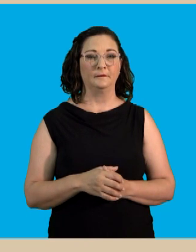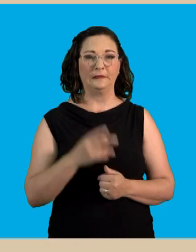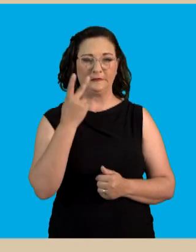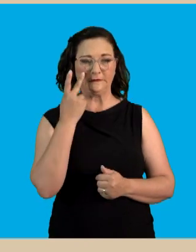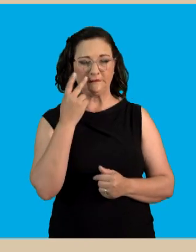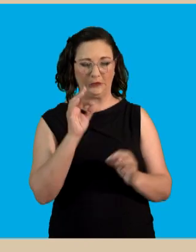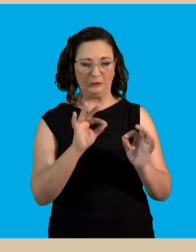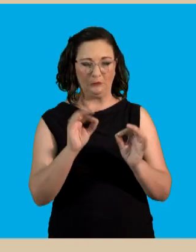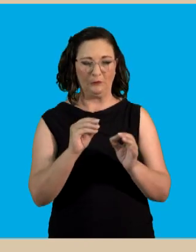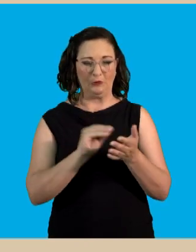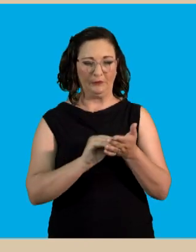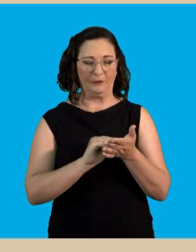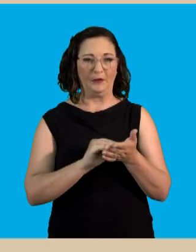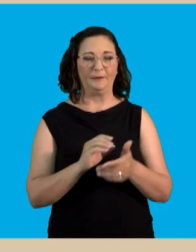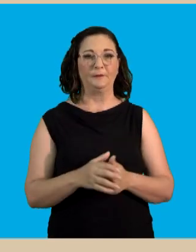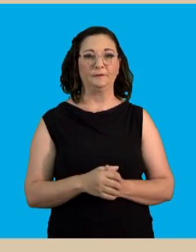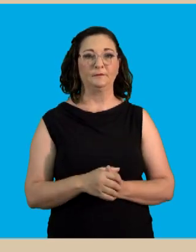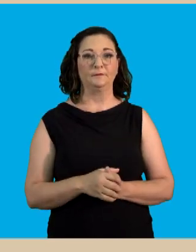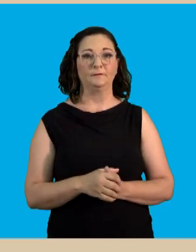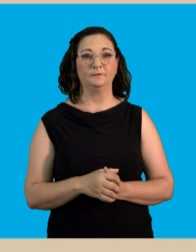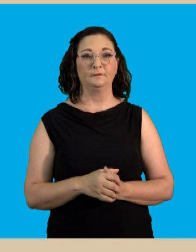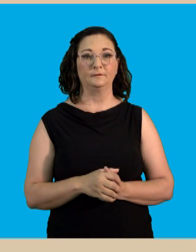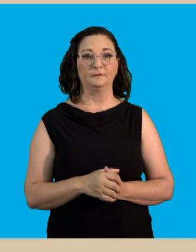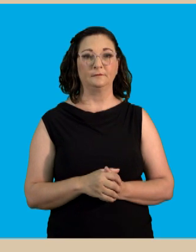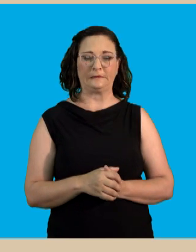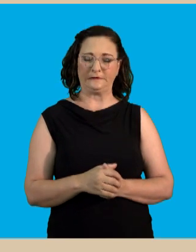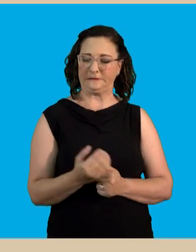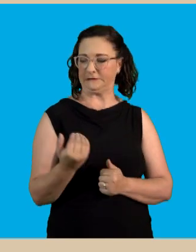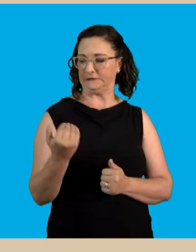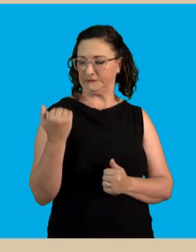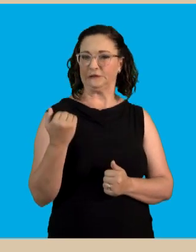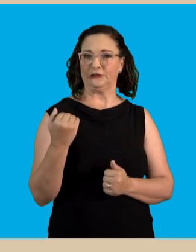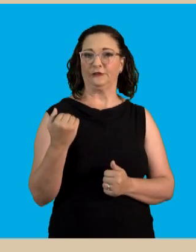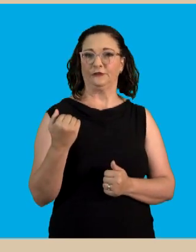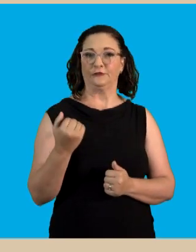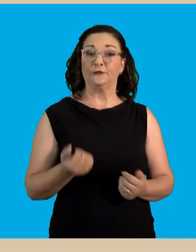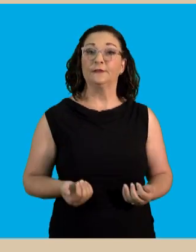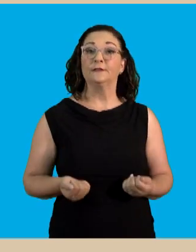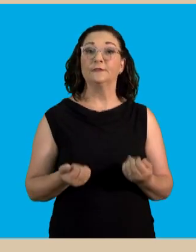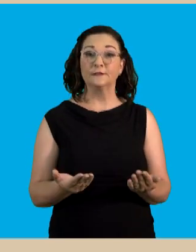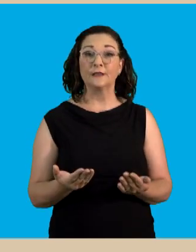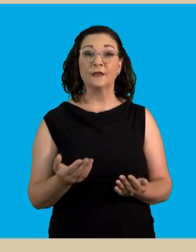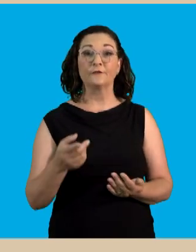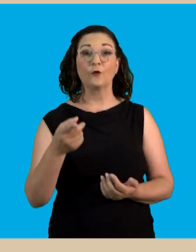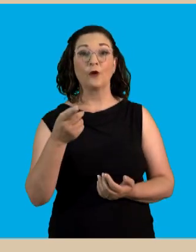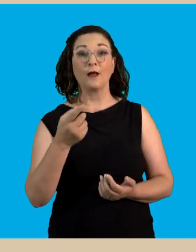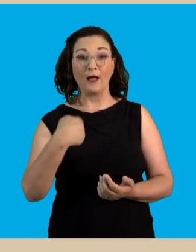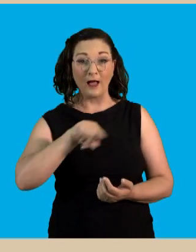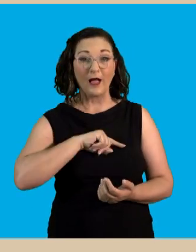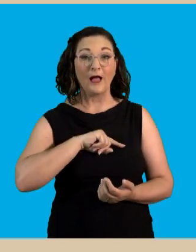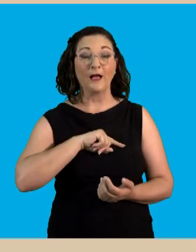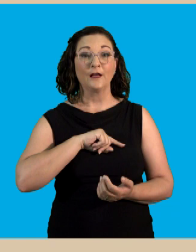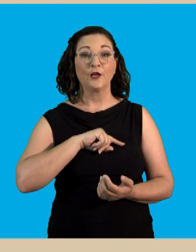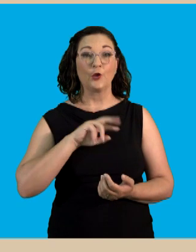let me correct that so that you can be able to just served us